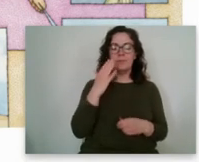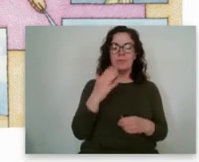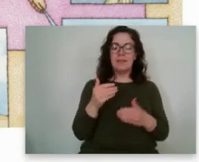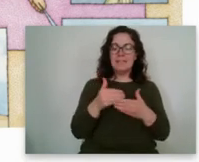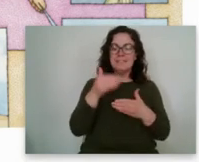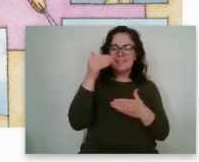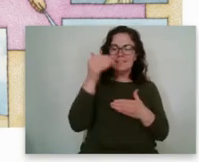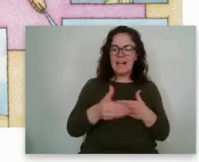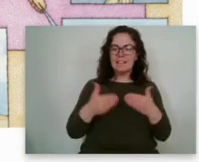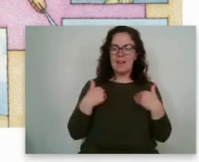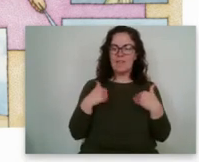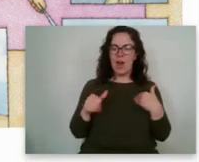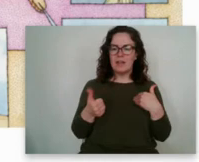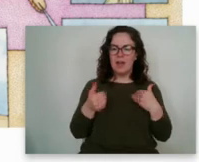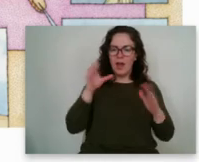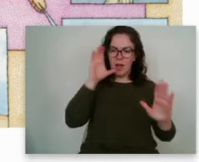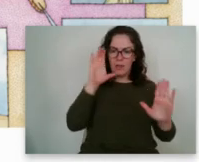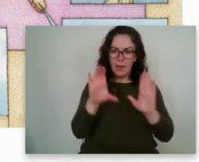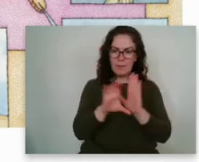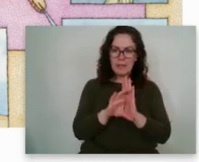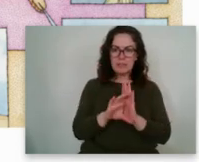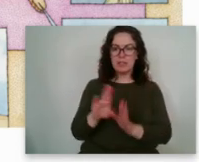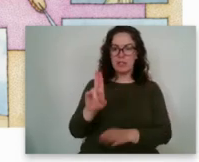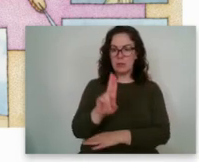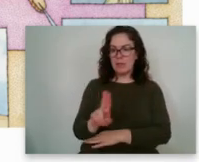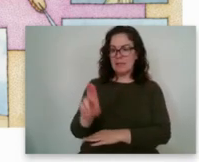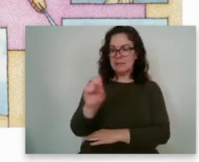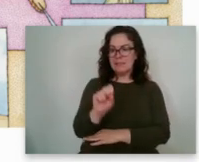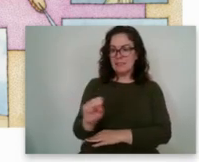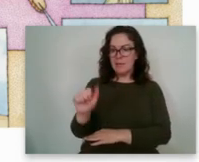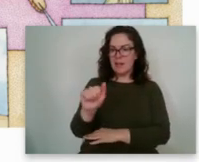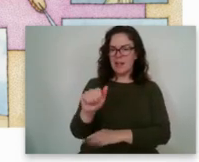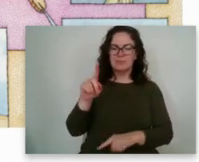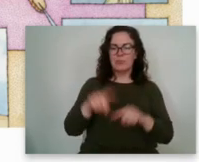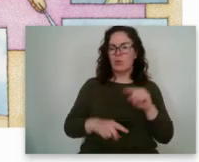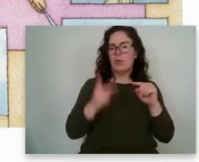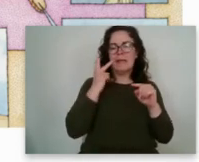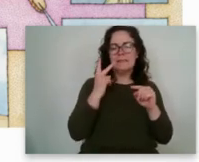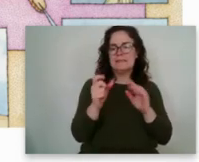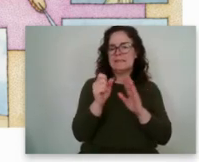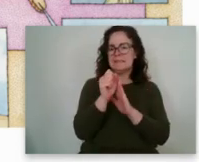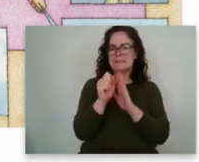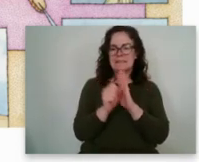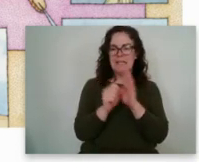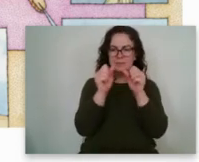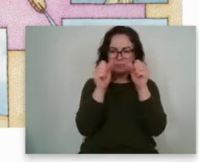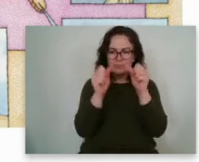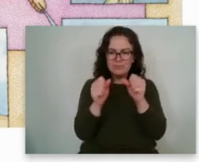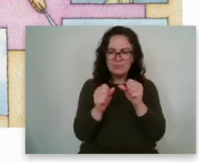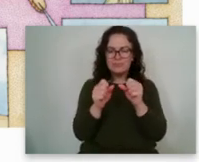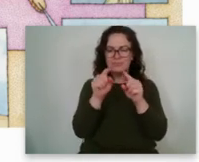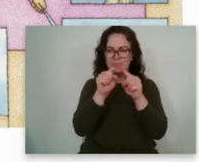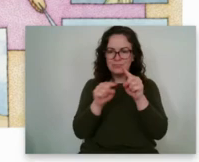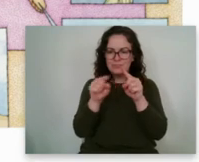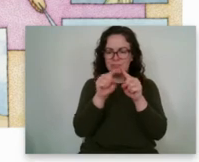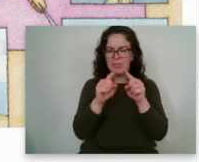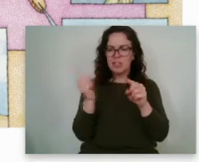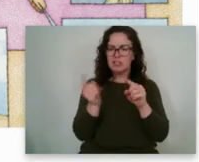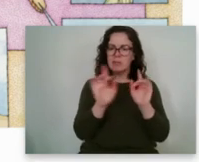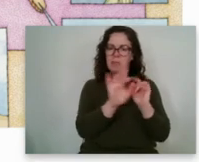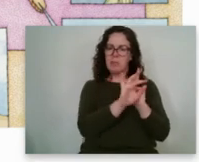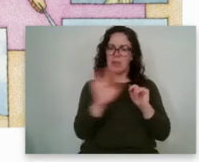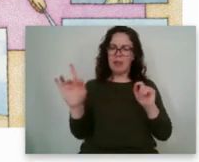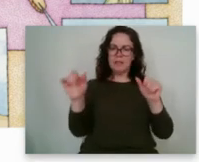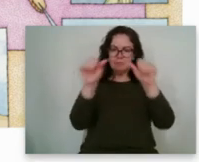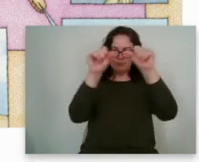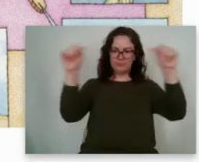Next, I have another picture of the United States of America, but you can't see our states. It's just a blank map that